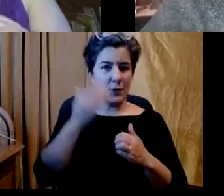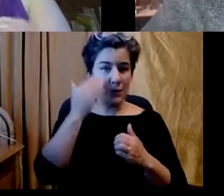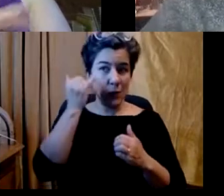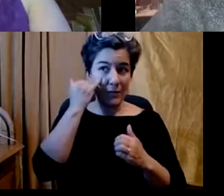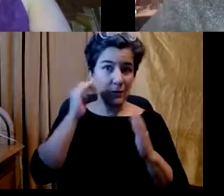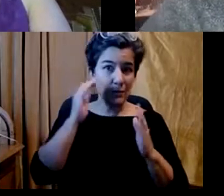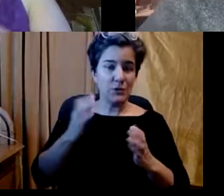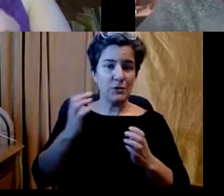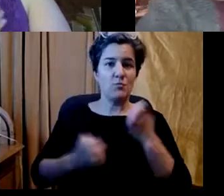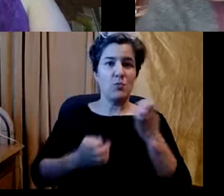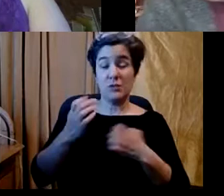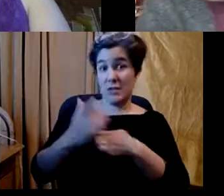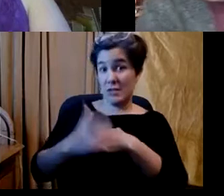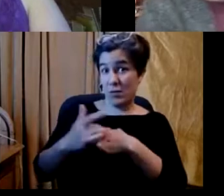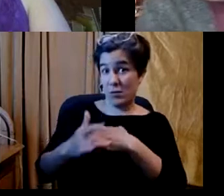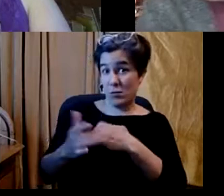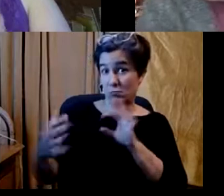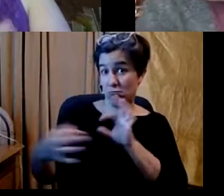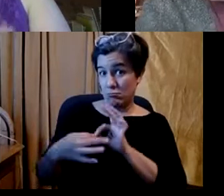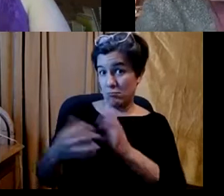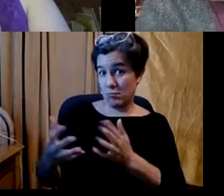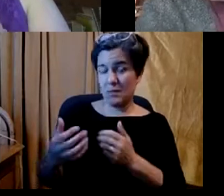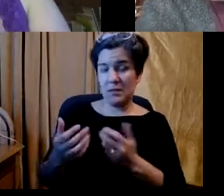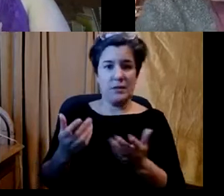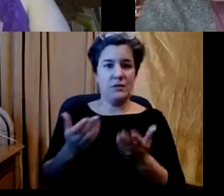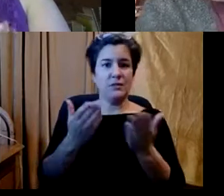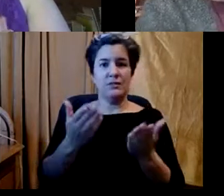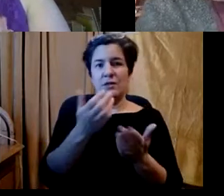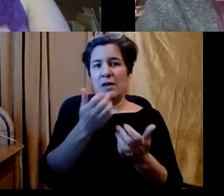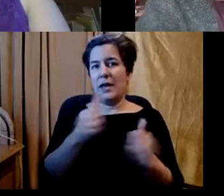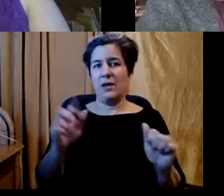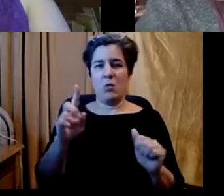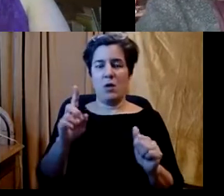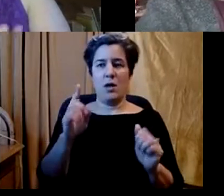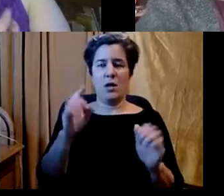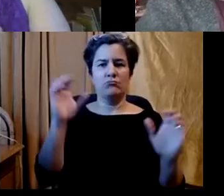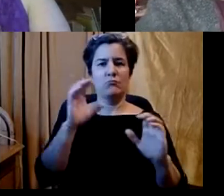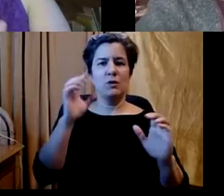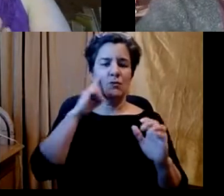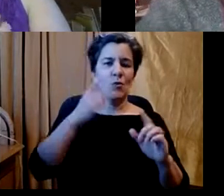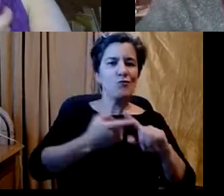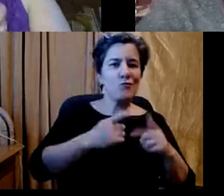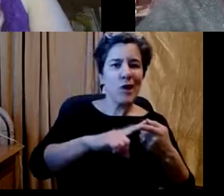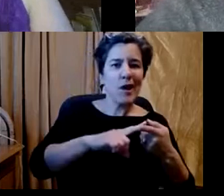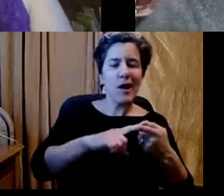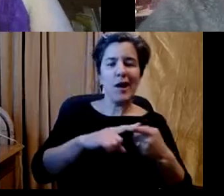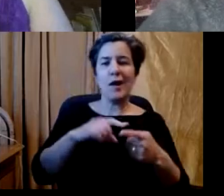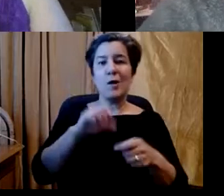So I encourage everyone, like for anything that you're looking for in a partner, be it a friend, a partner, an employer, how would you know,